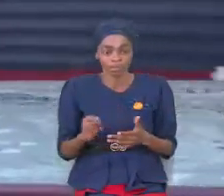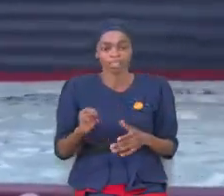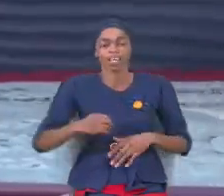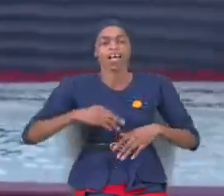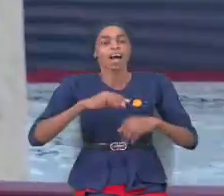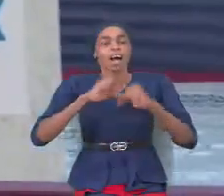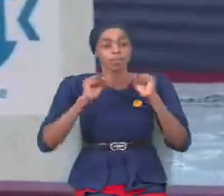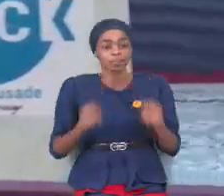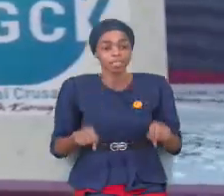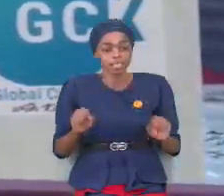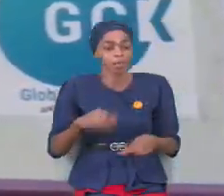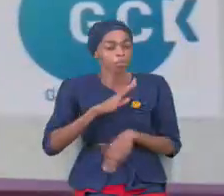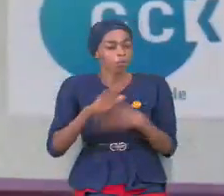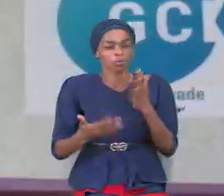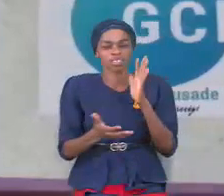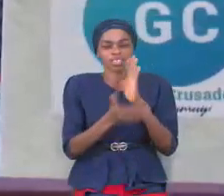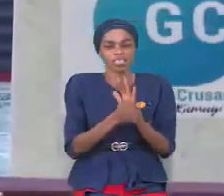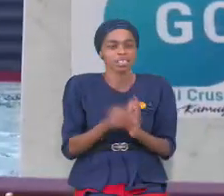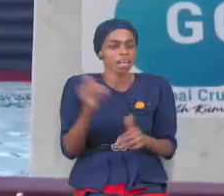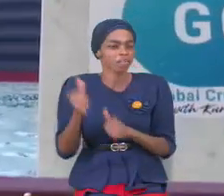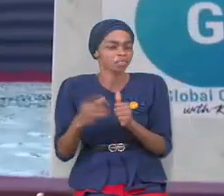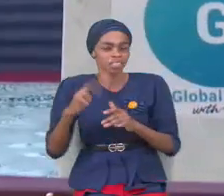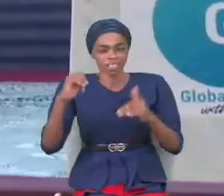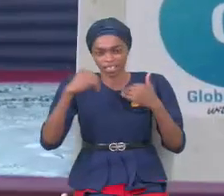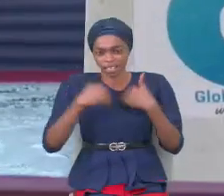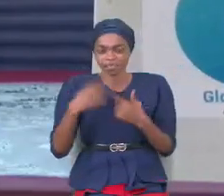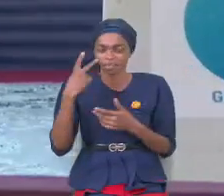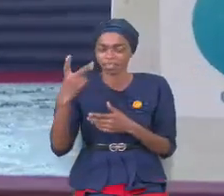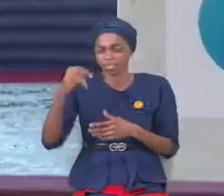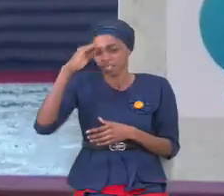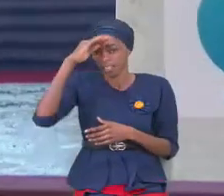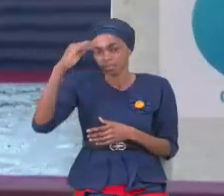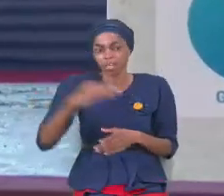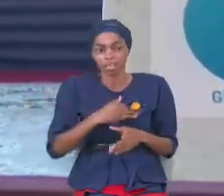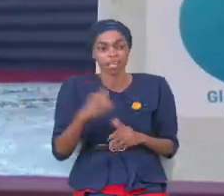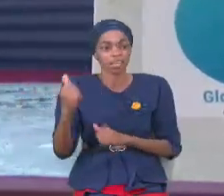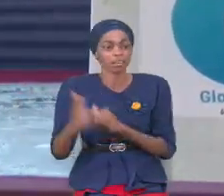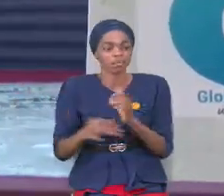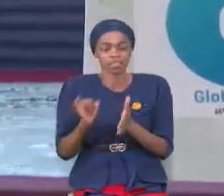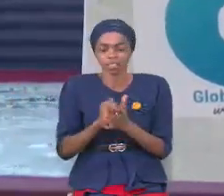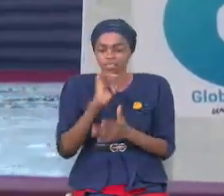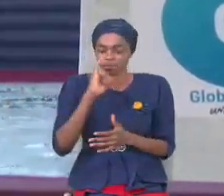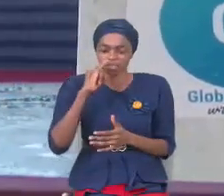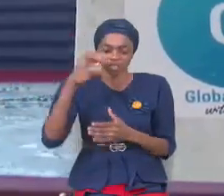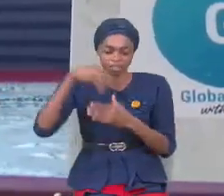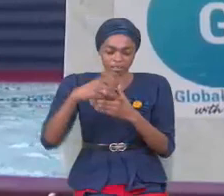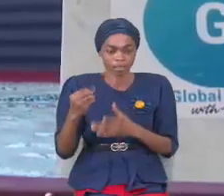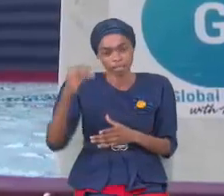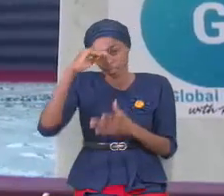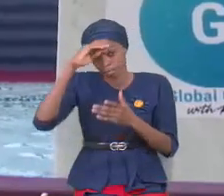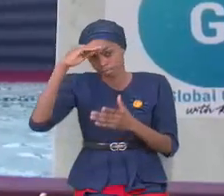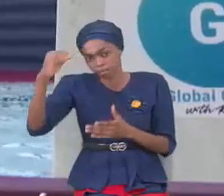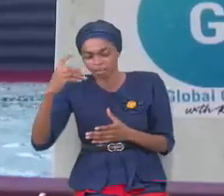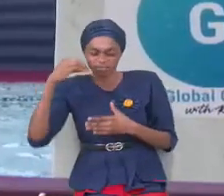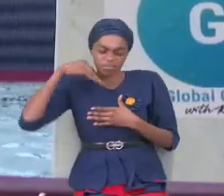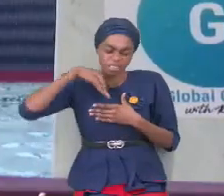Look at the man. And everything that you find inside him, the sight and the insight, the vision and the